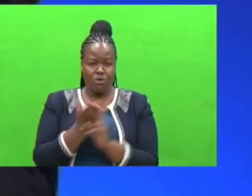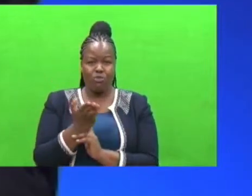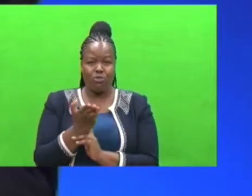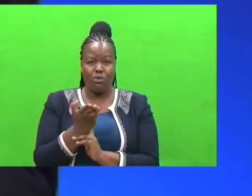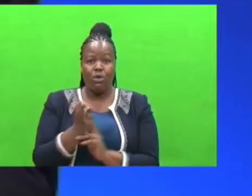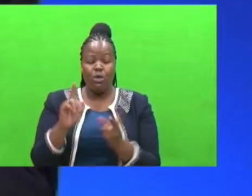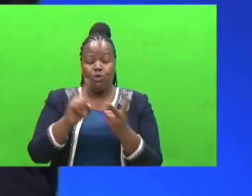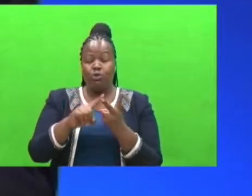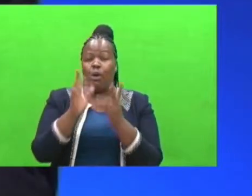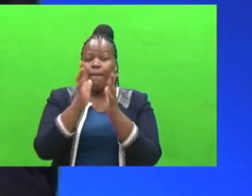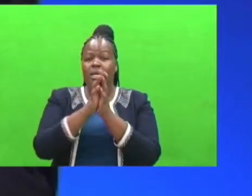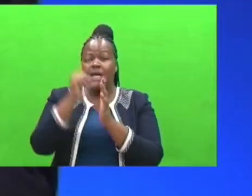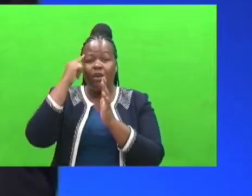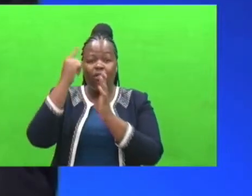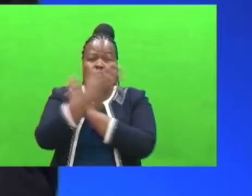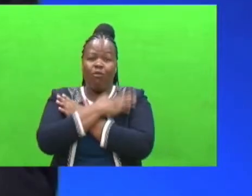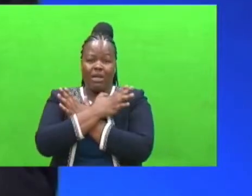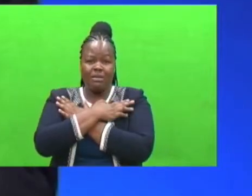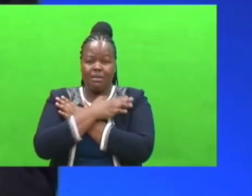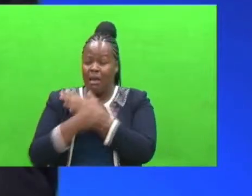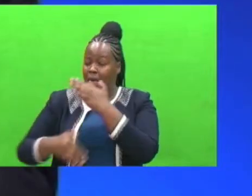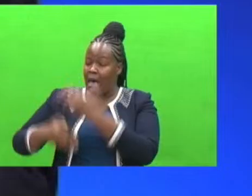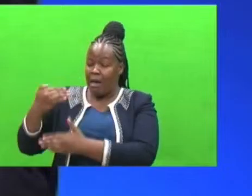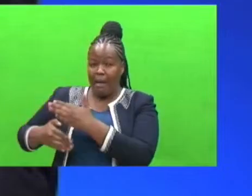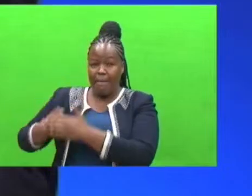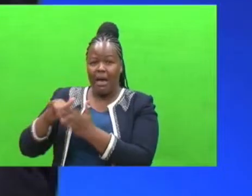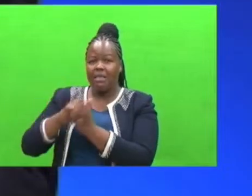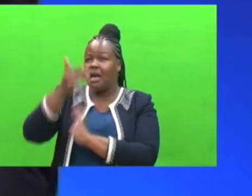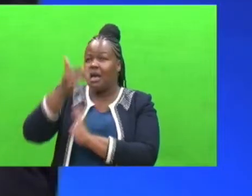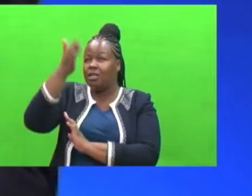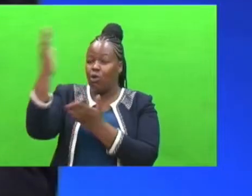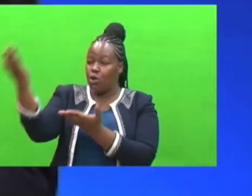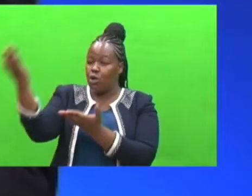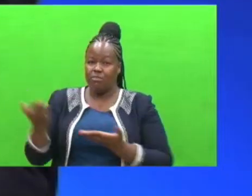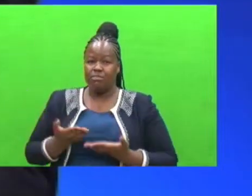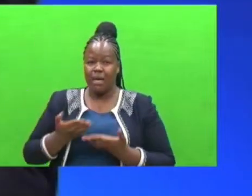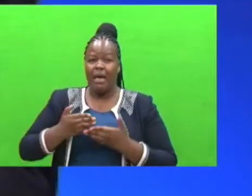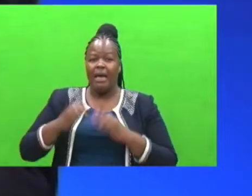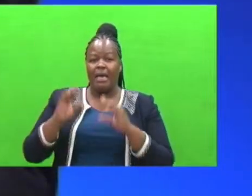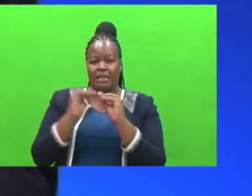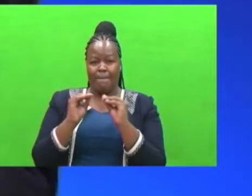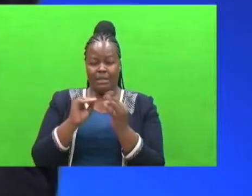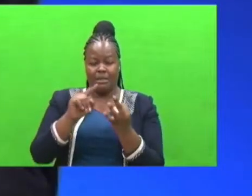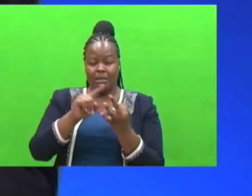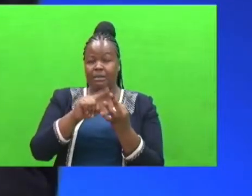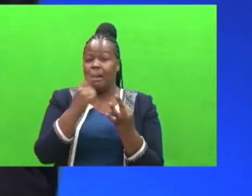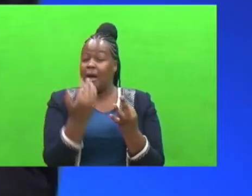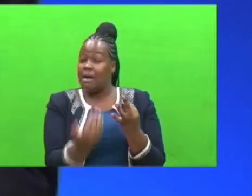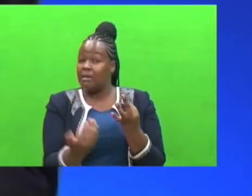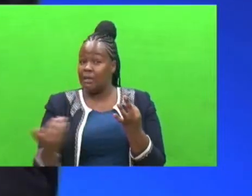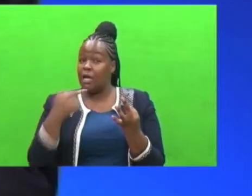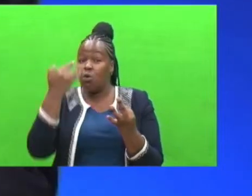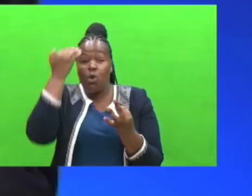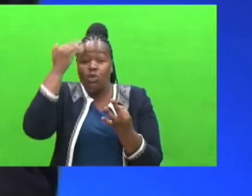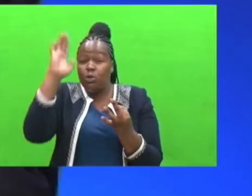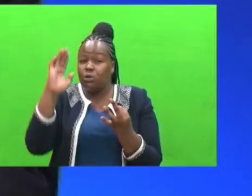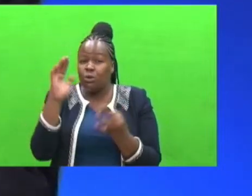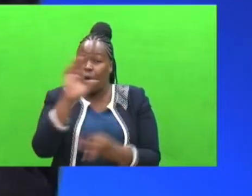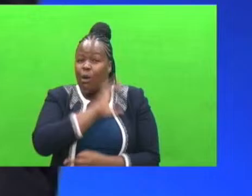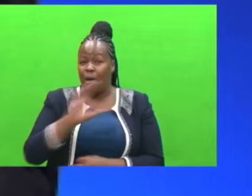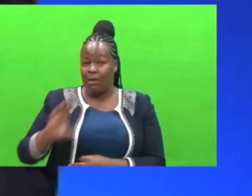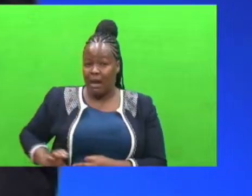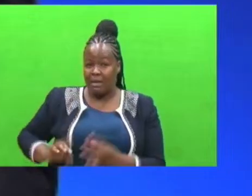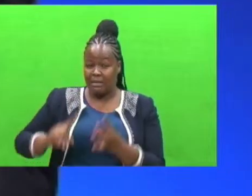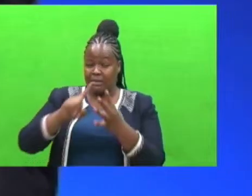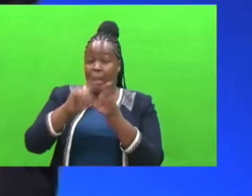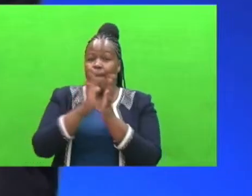your friends, your neighbors, that God will bring them to the meetings. You should pray for your children that don't know Christ. You should pray for a husband